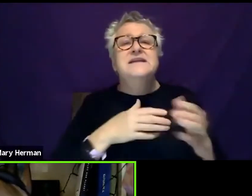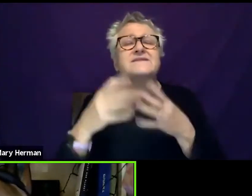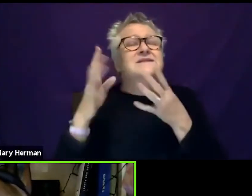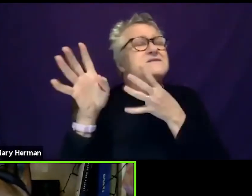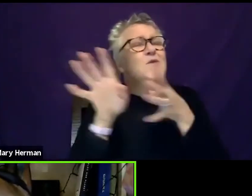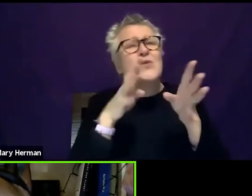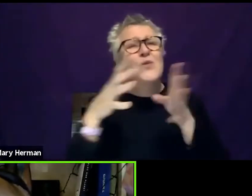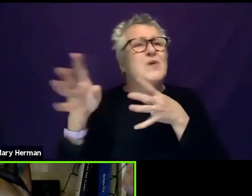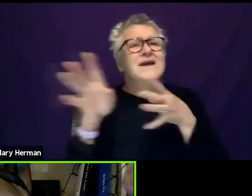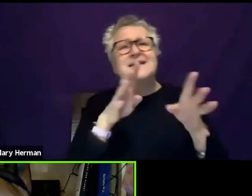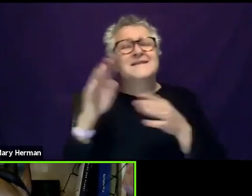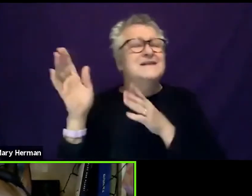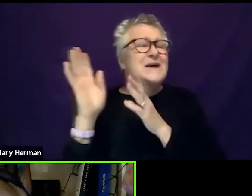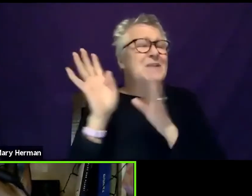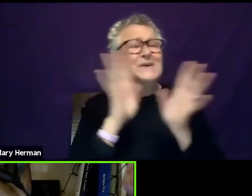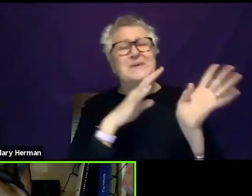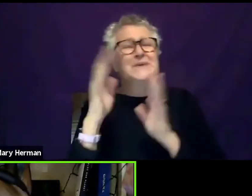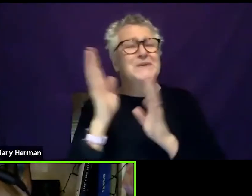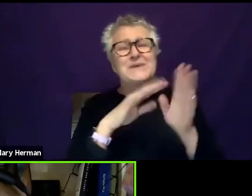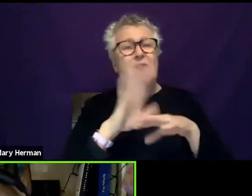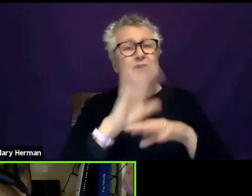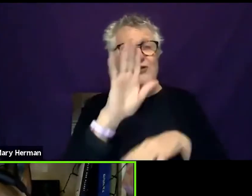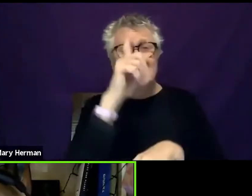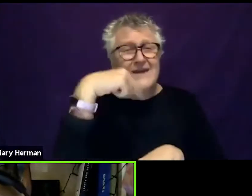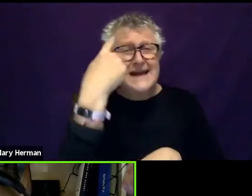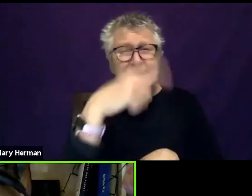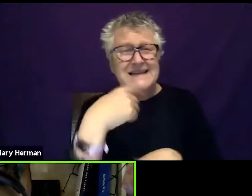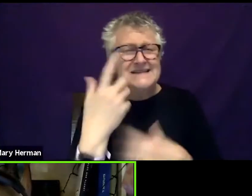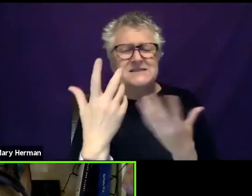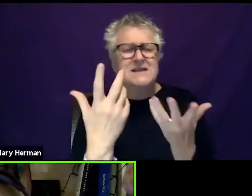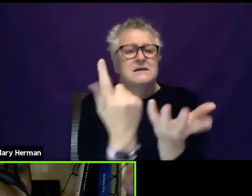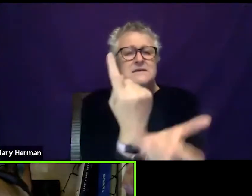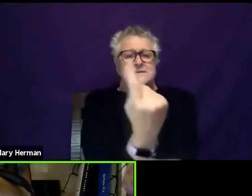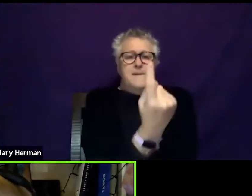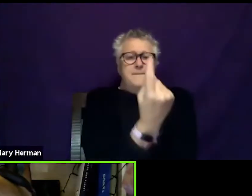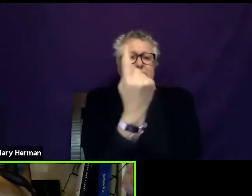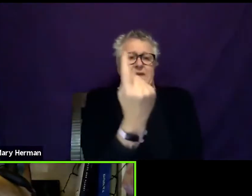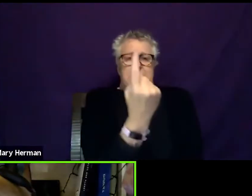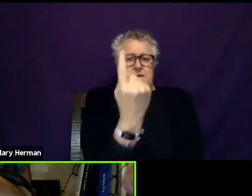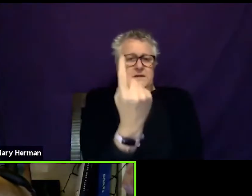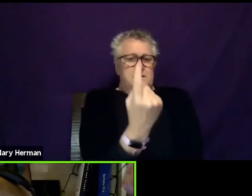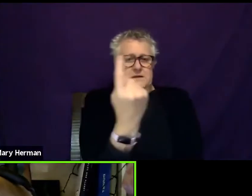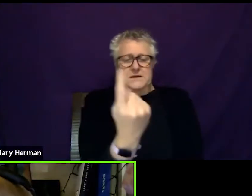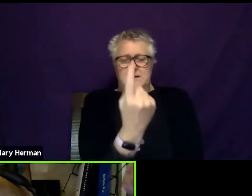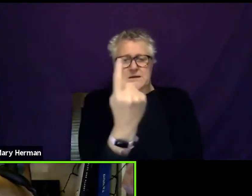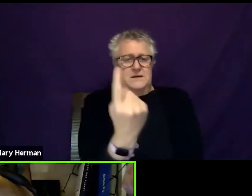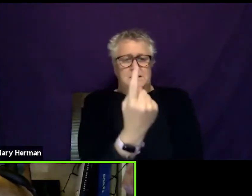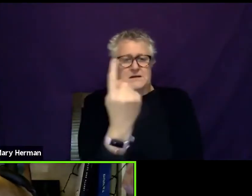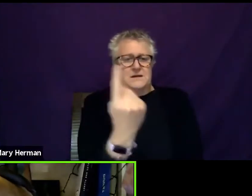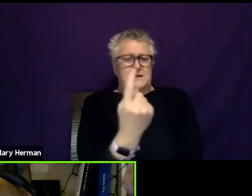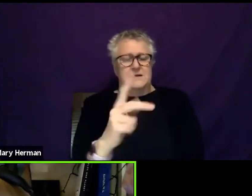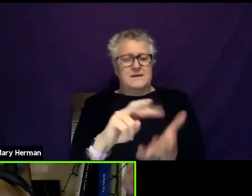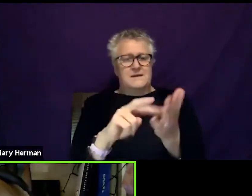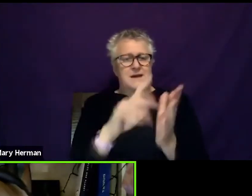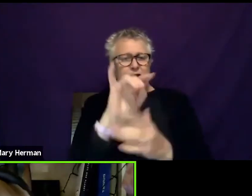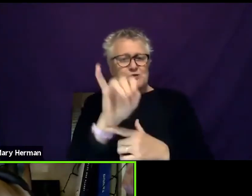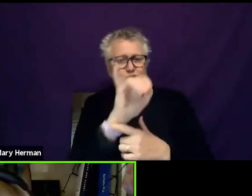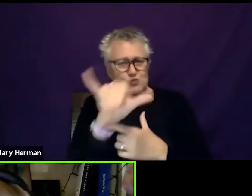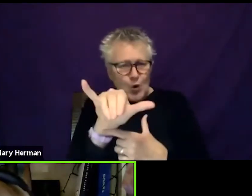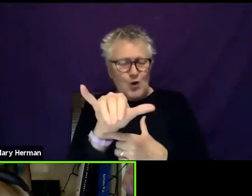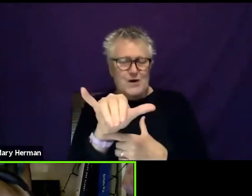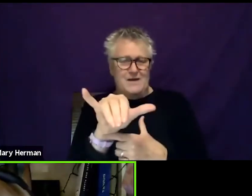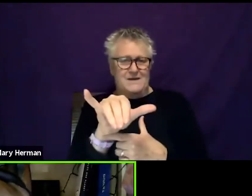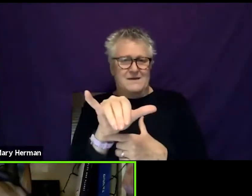all appreciate some joy in life together. And actually, people should learn from